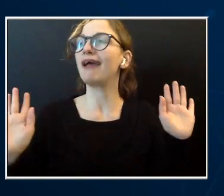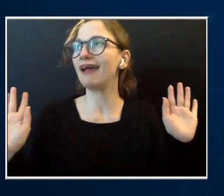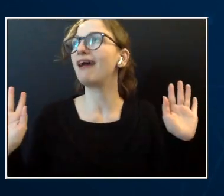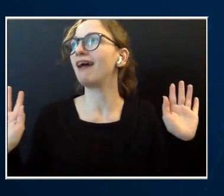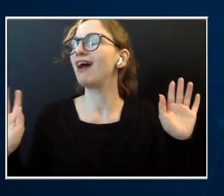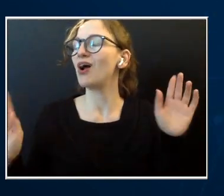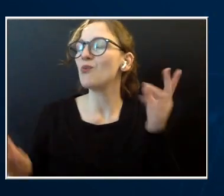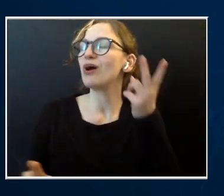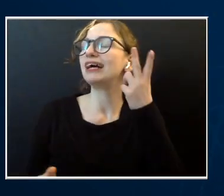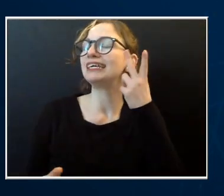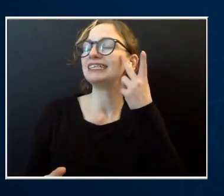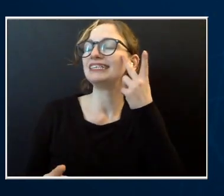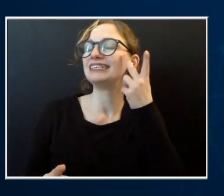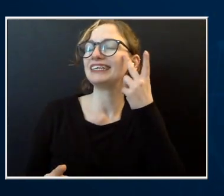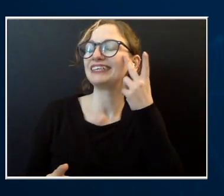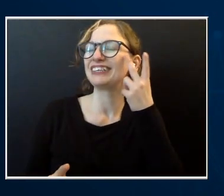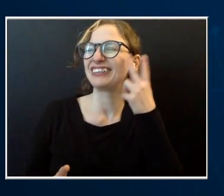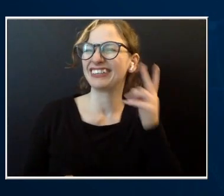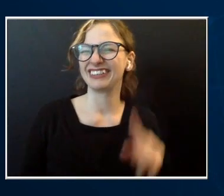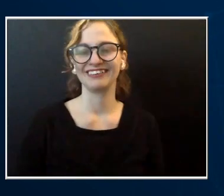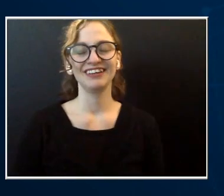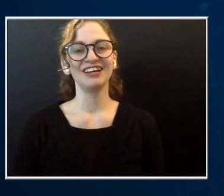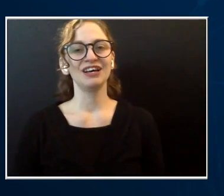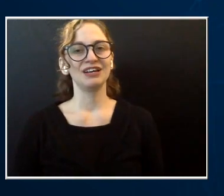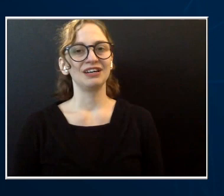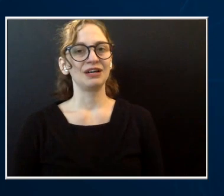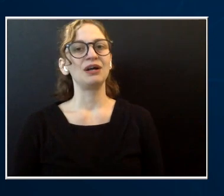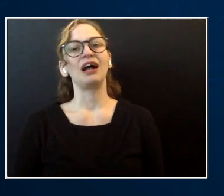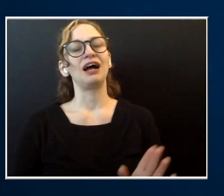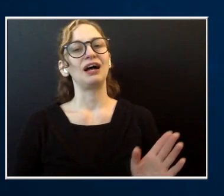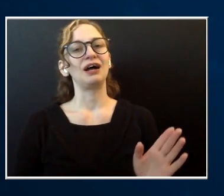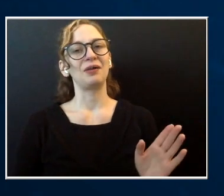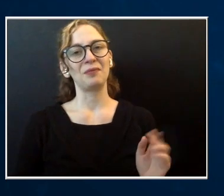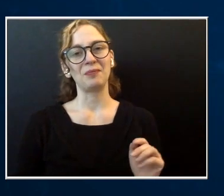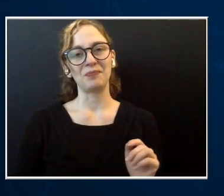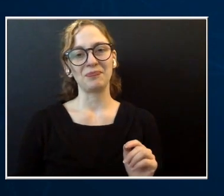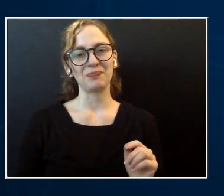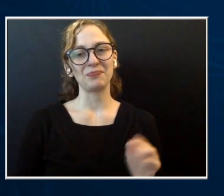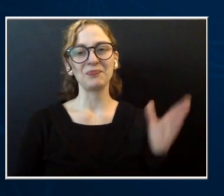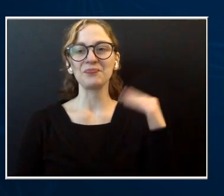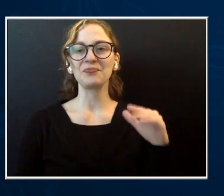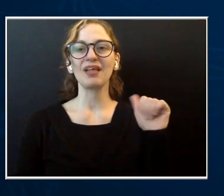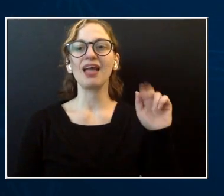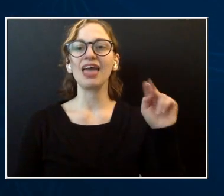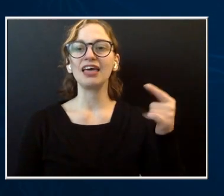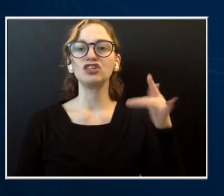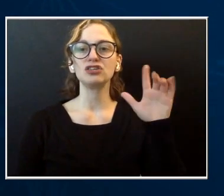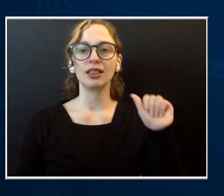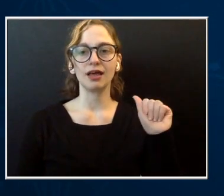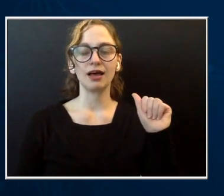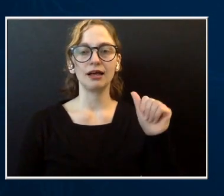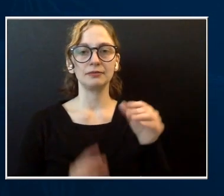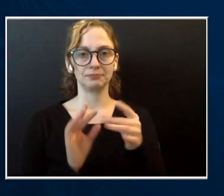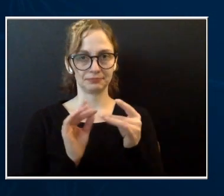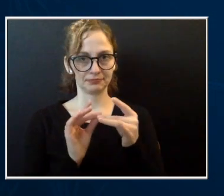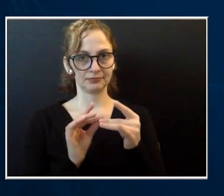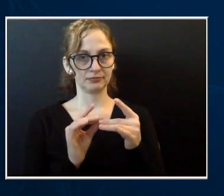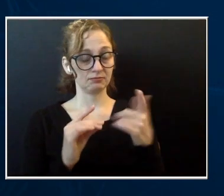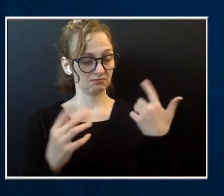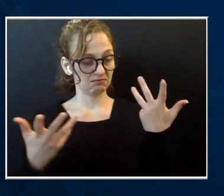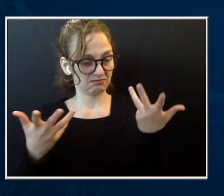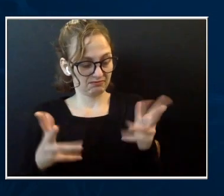Okay, Ruth. Dr. Stites heard you. And then Angela writes, we got our COVID and flu vaccines last